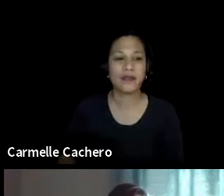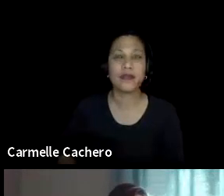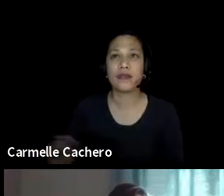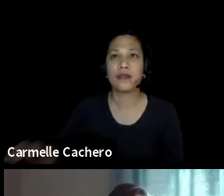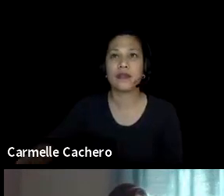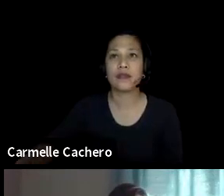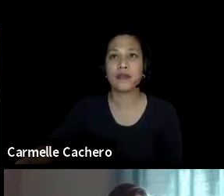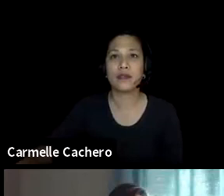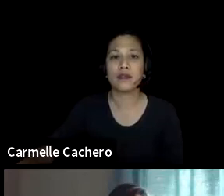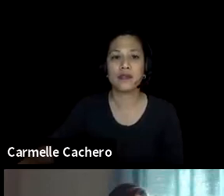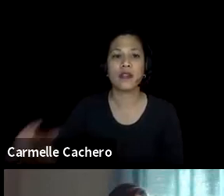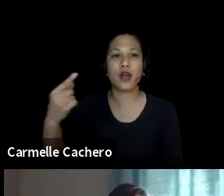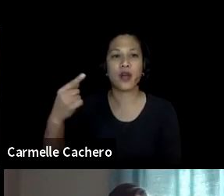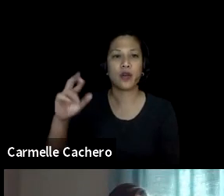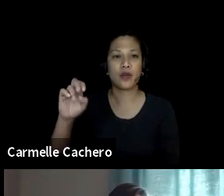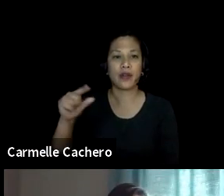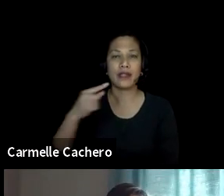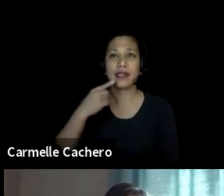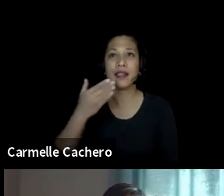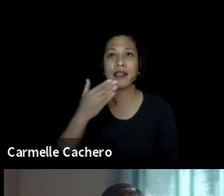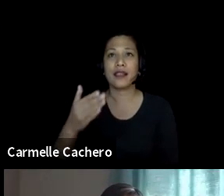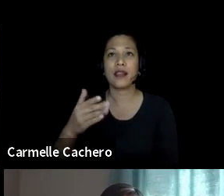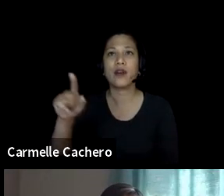And Greg said, thanks for answering my question, Lavie.